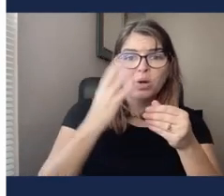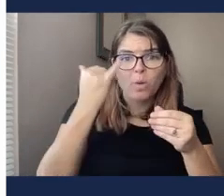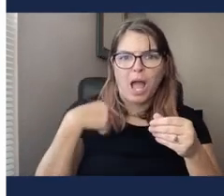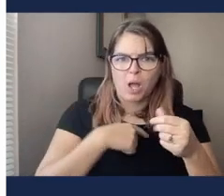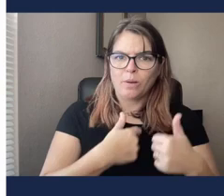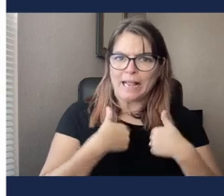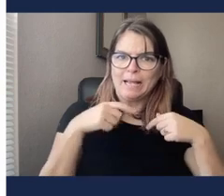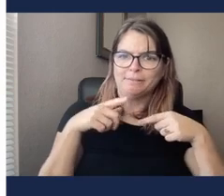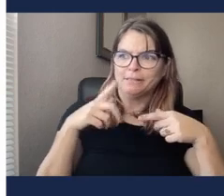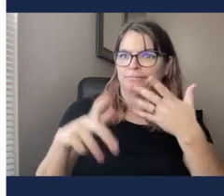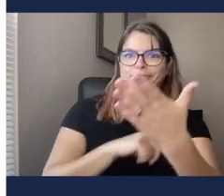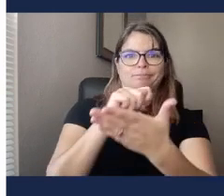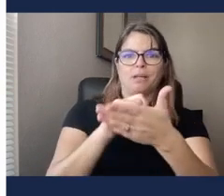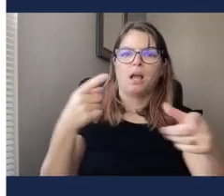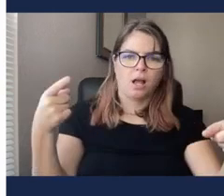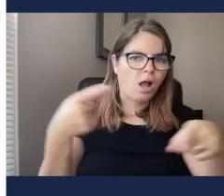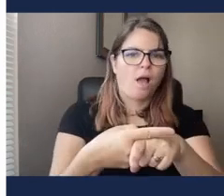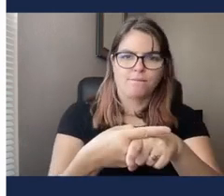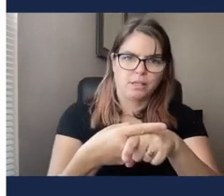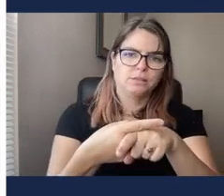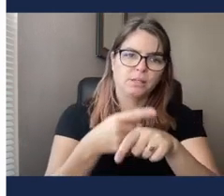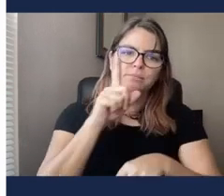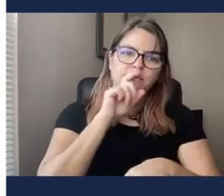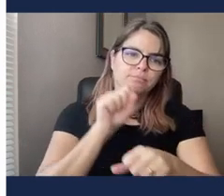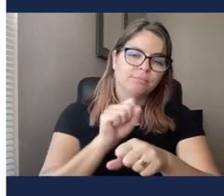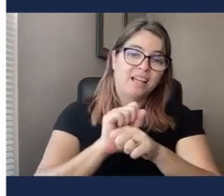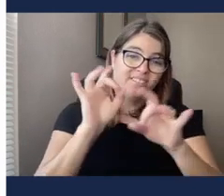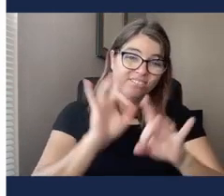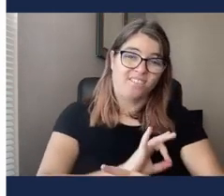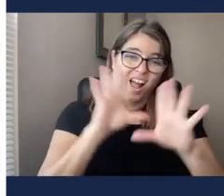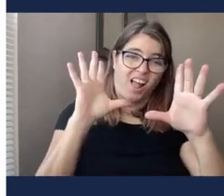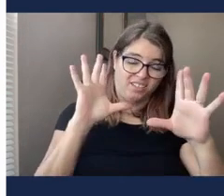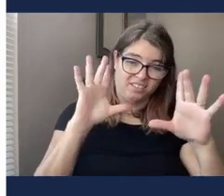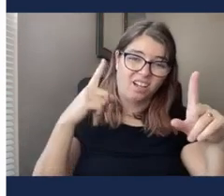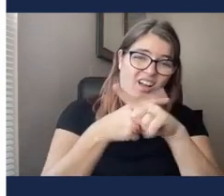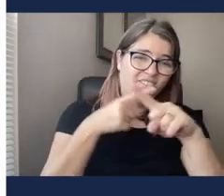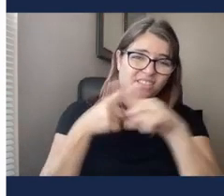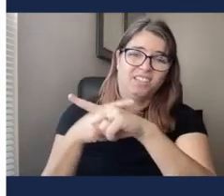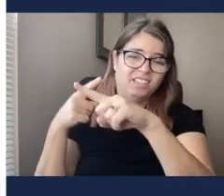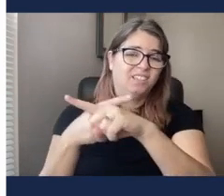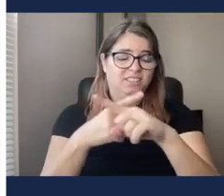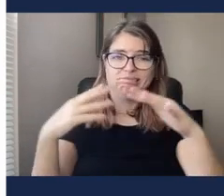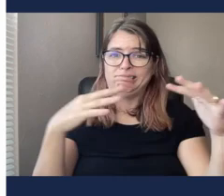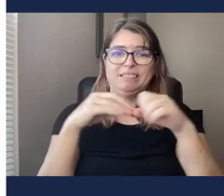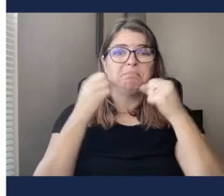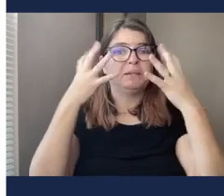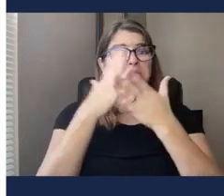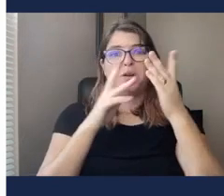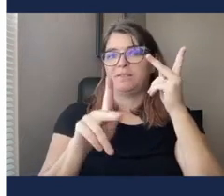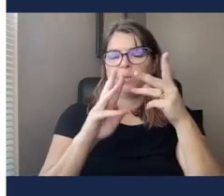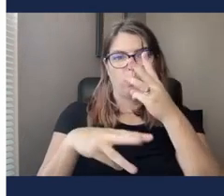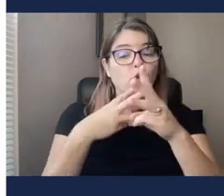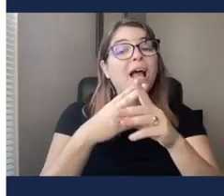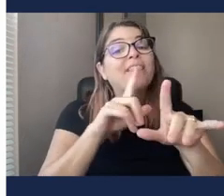conflict. There's literal violent conflict in many parts of the world, and also conflicts of